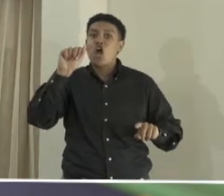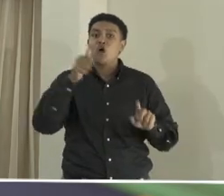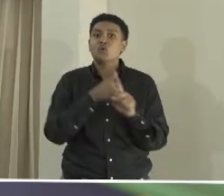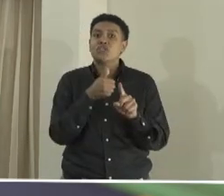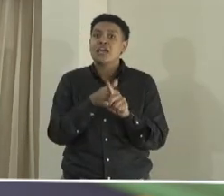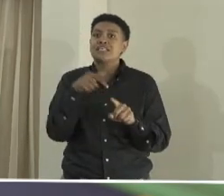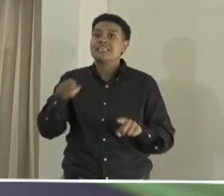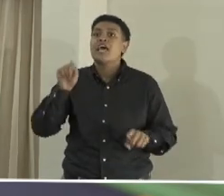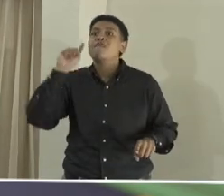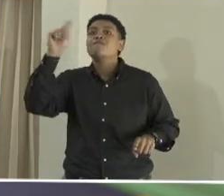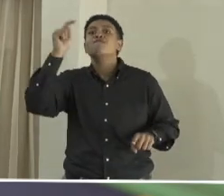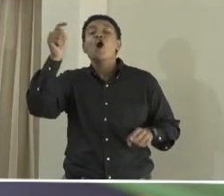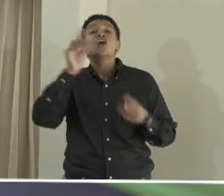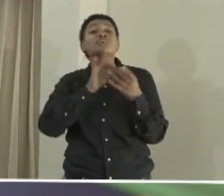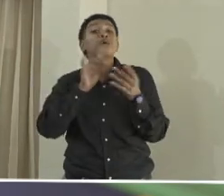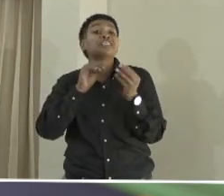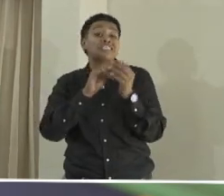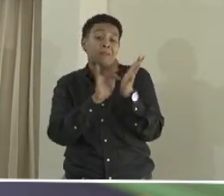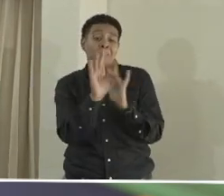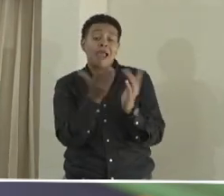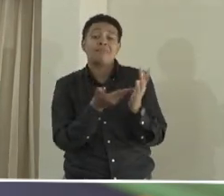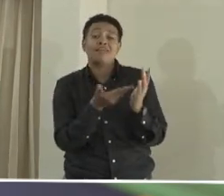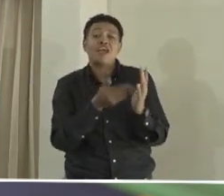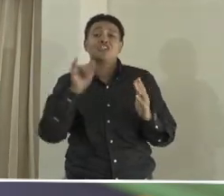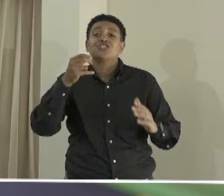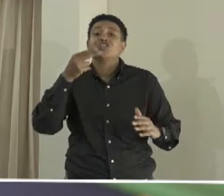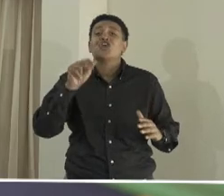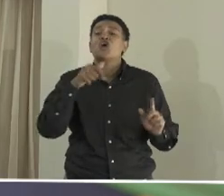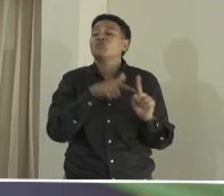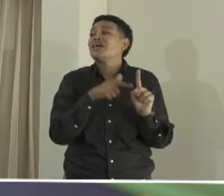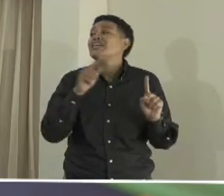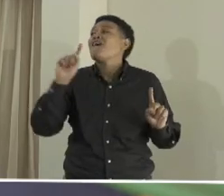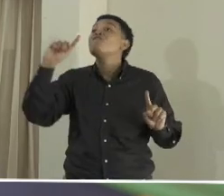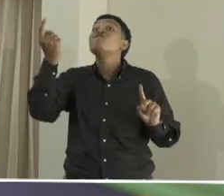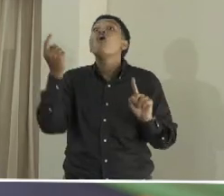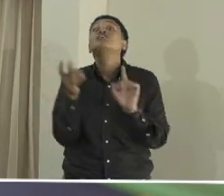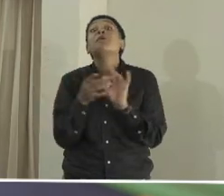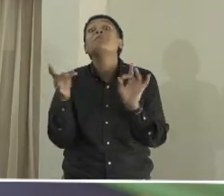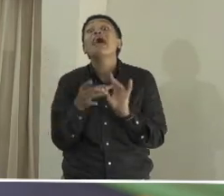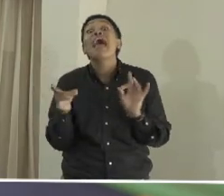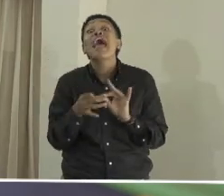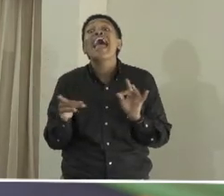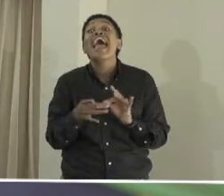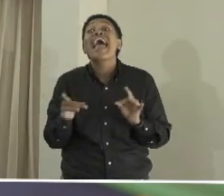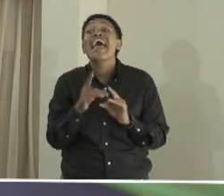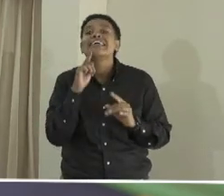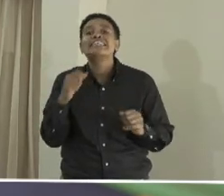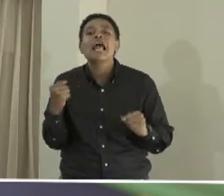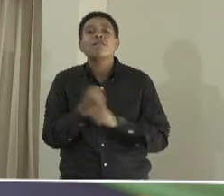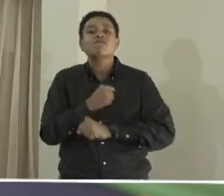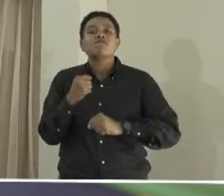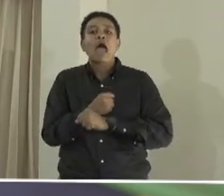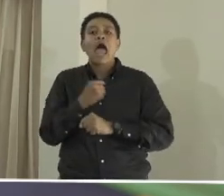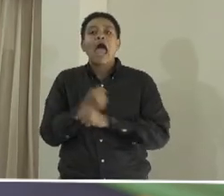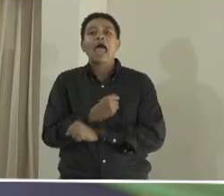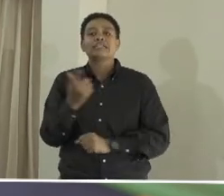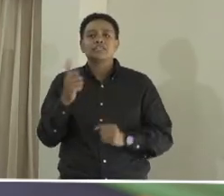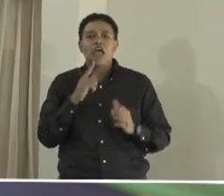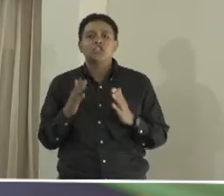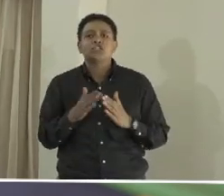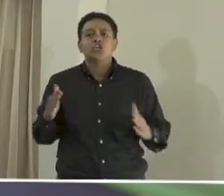this was his first mention in the Bible, he was first mentioned fighting as a general in the